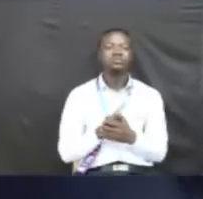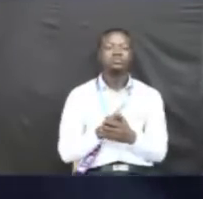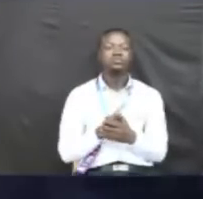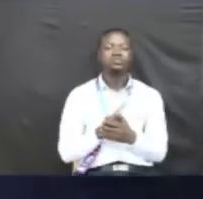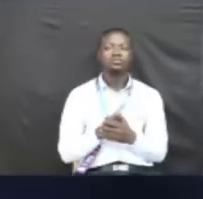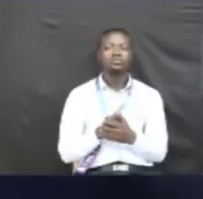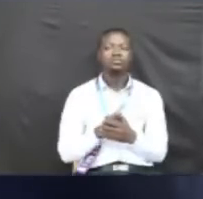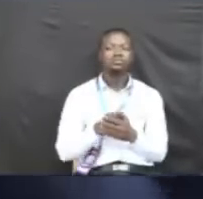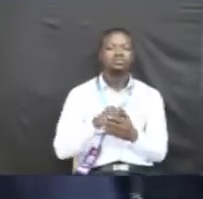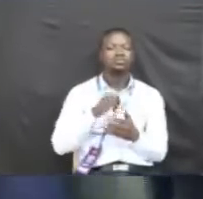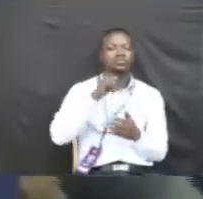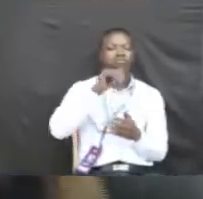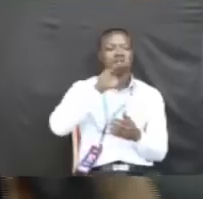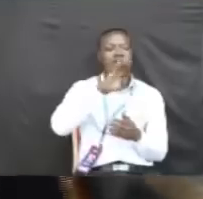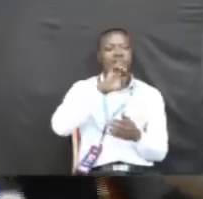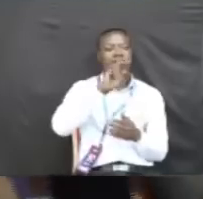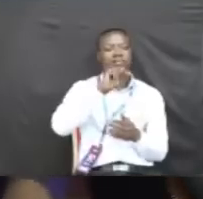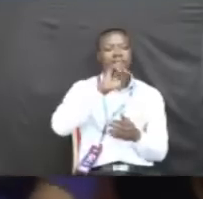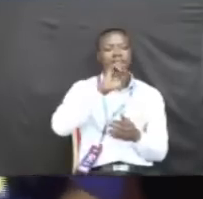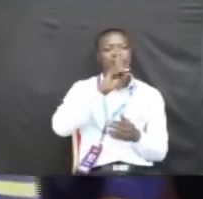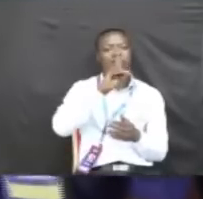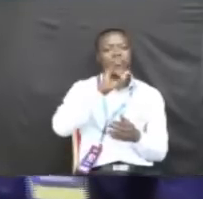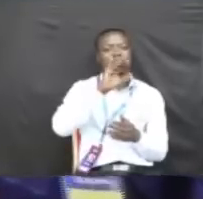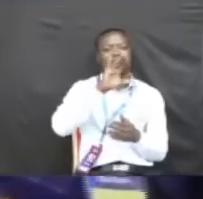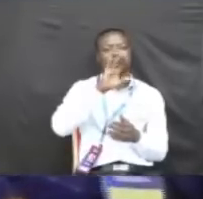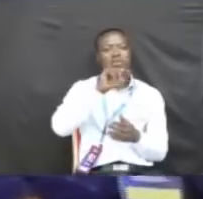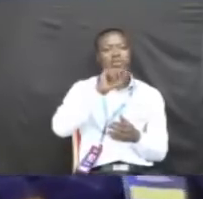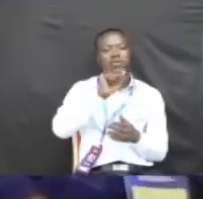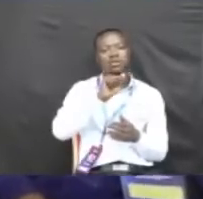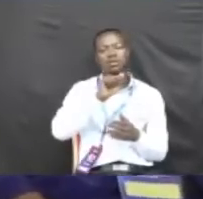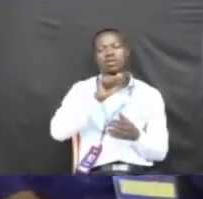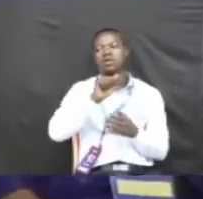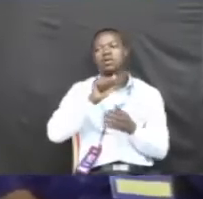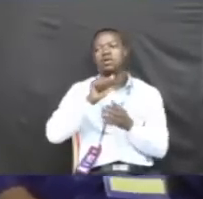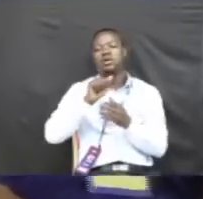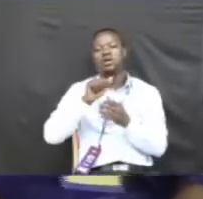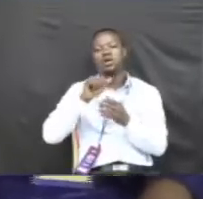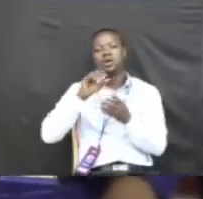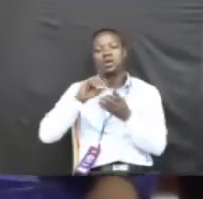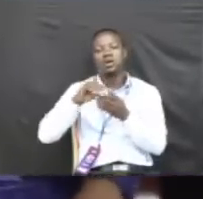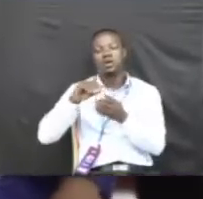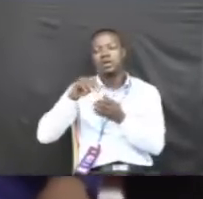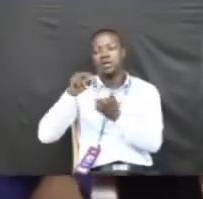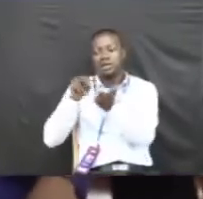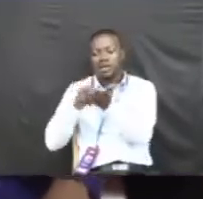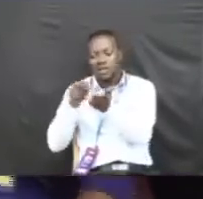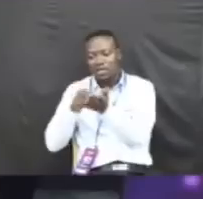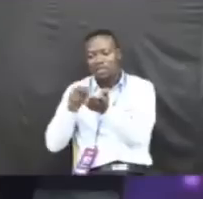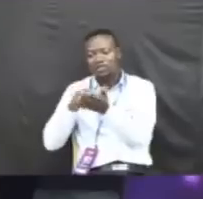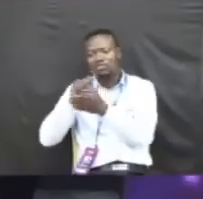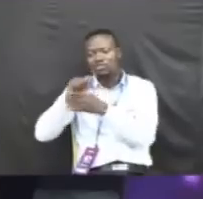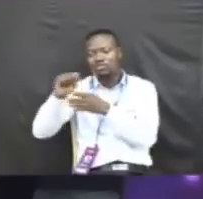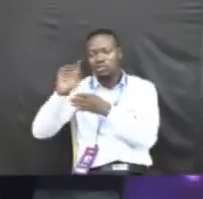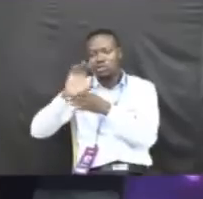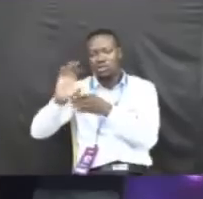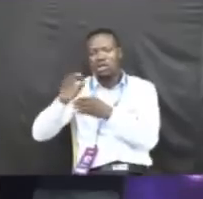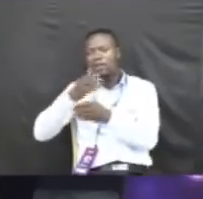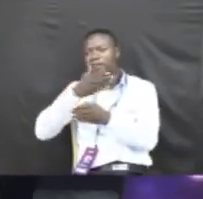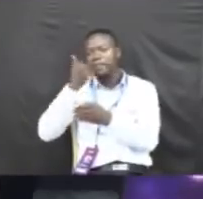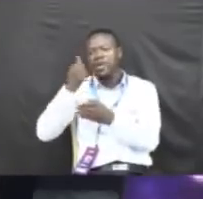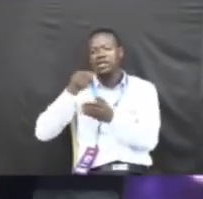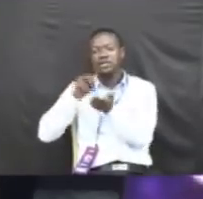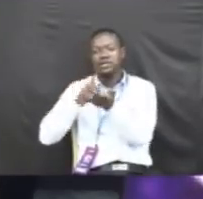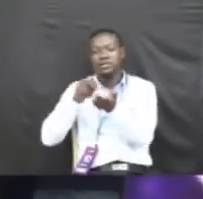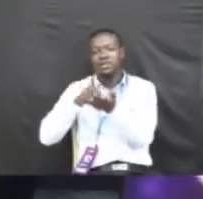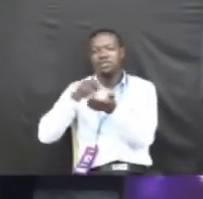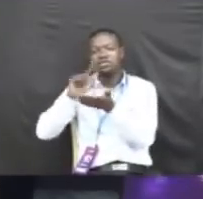Miss Bernard Tawwansa of Pensa Keta Nursing and Midrifield Training College emerged the best nursing graduating student in